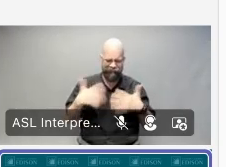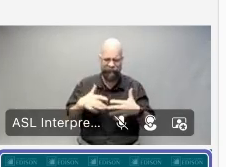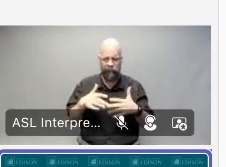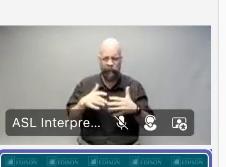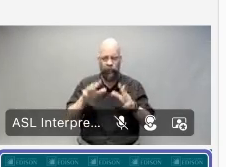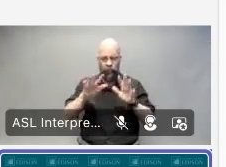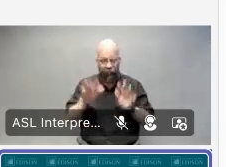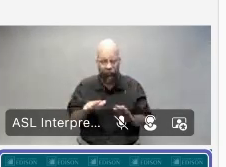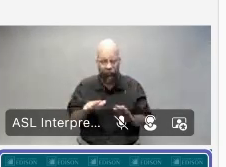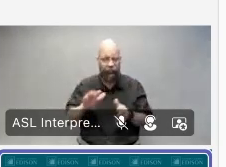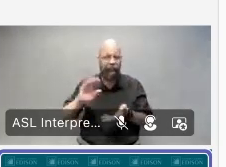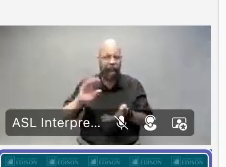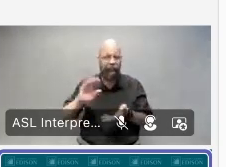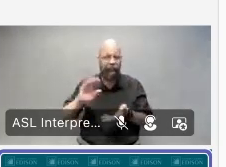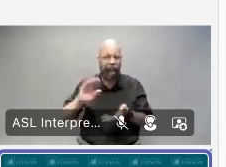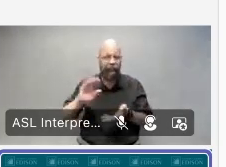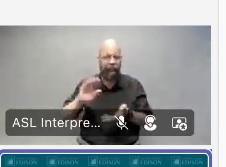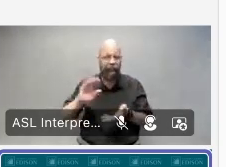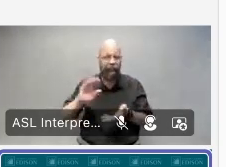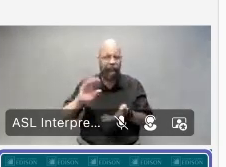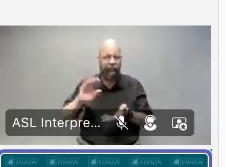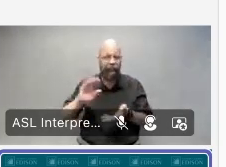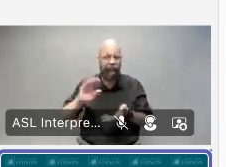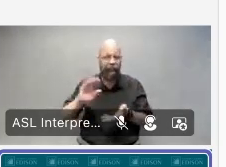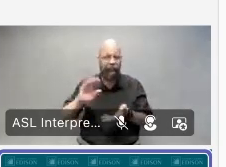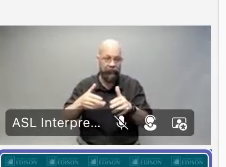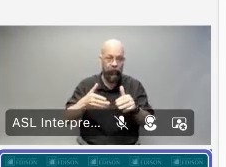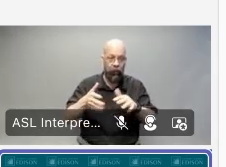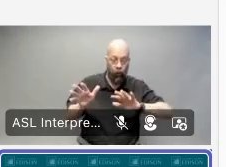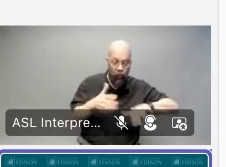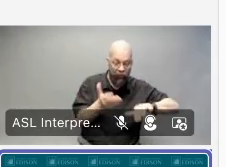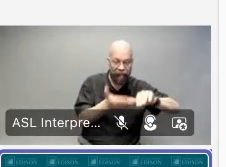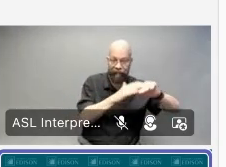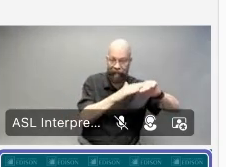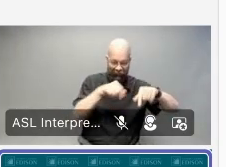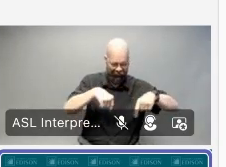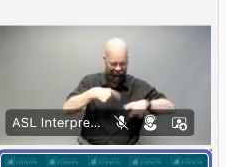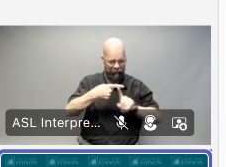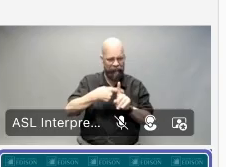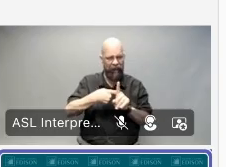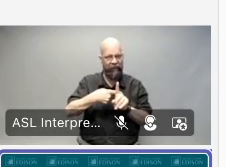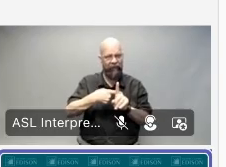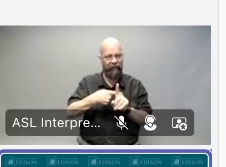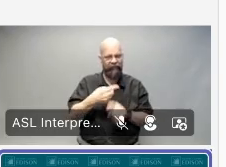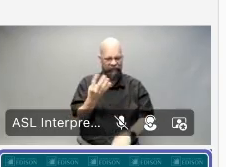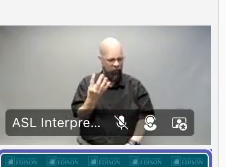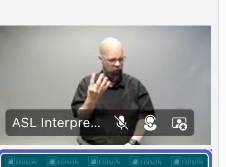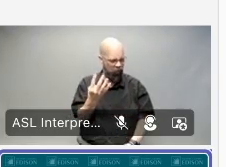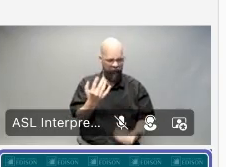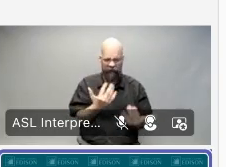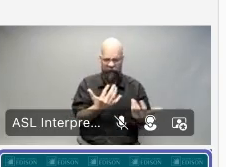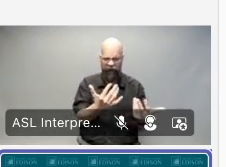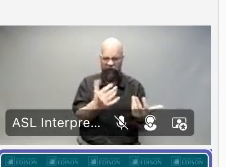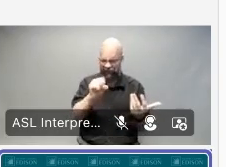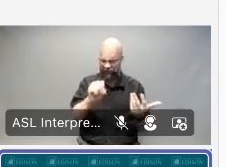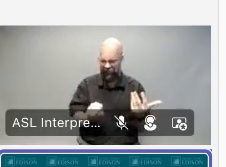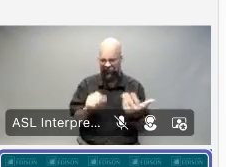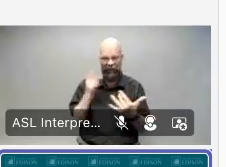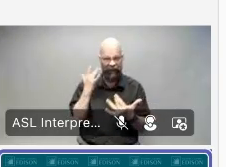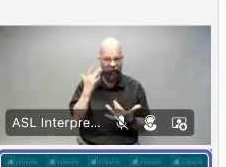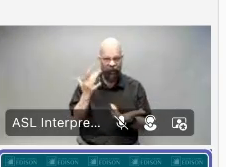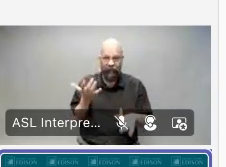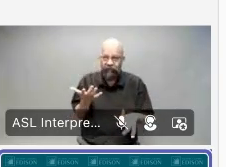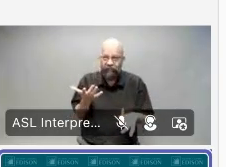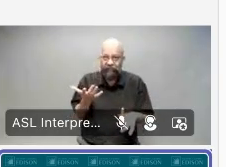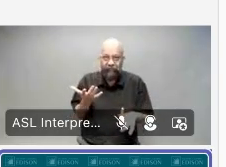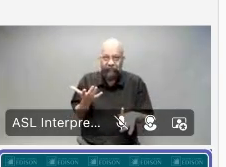of precipitation, higher wind speeds. Just this month alone, I think we have four fires burning in Southern California, and it's May. So